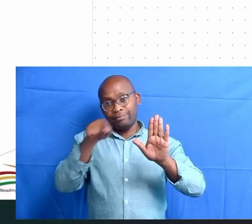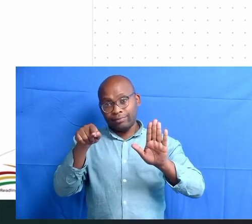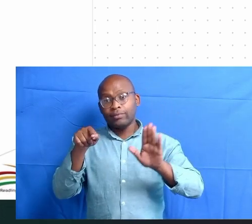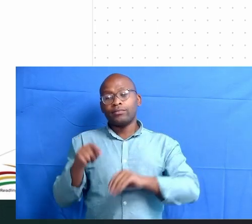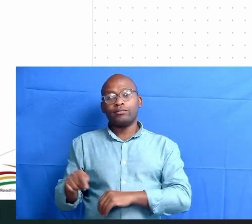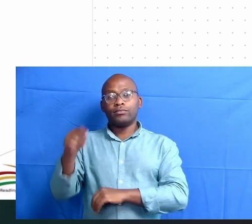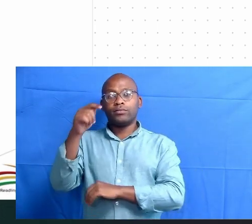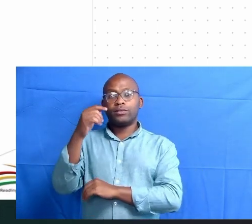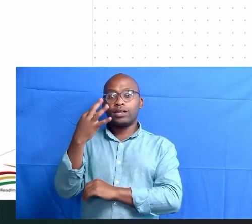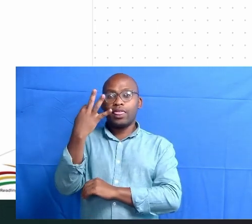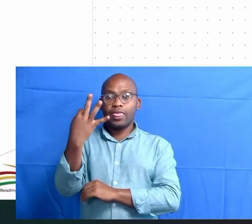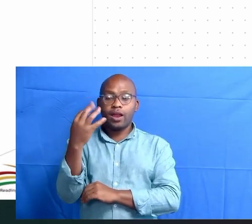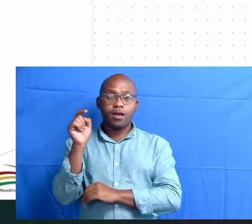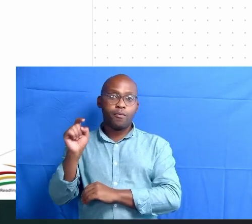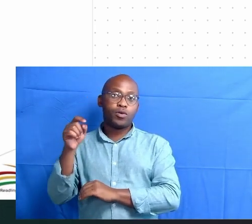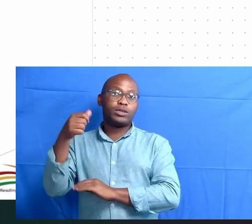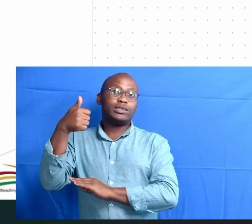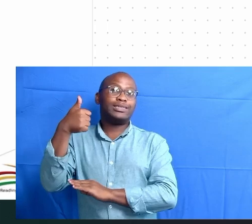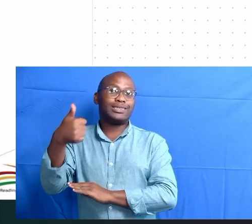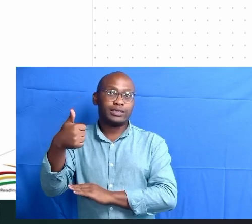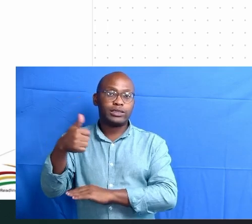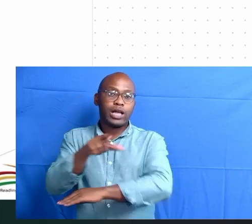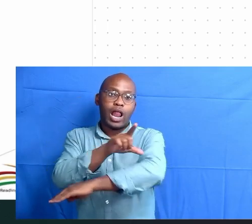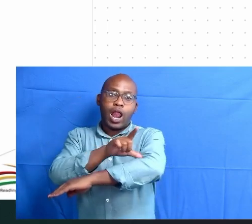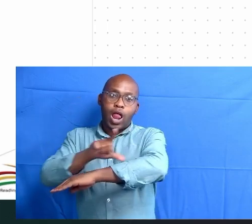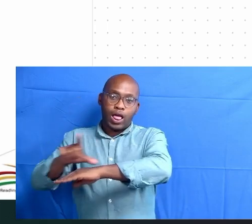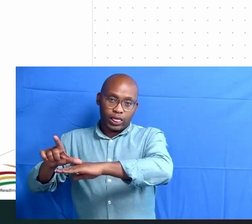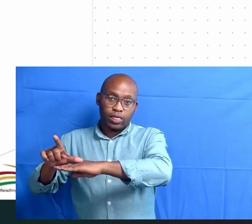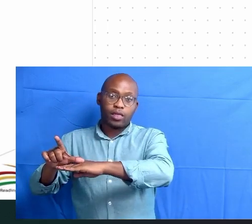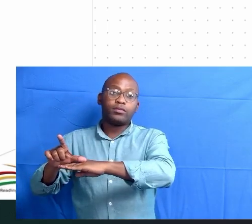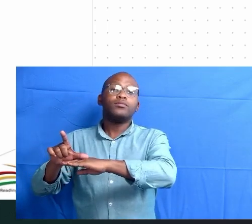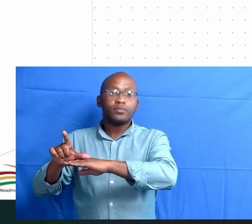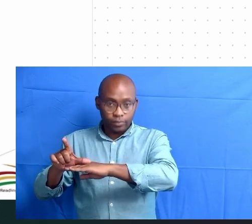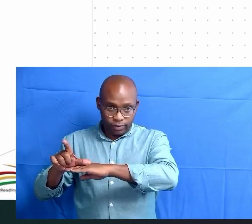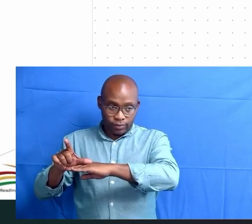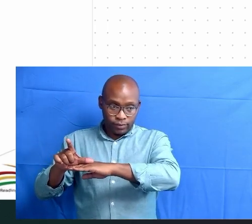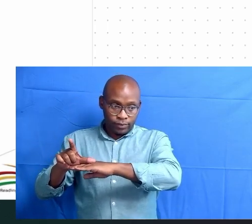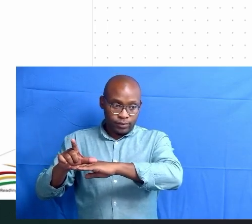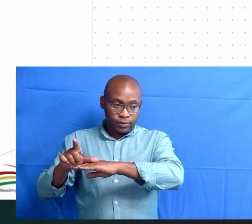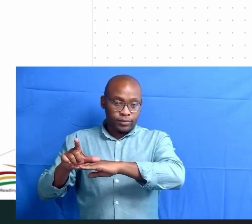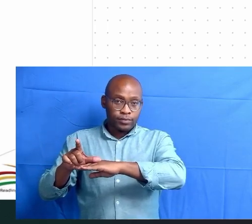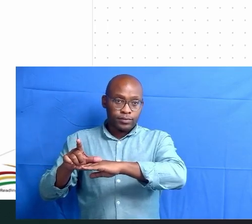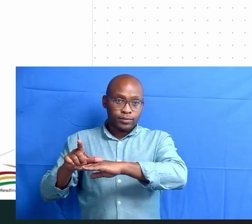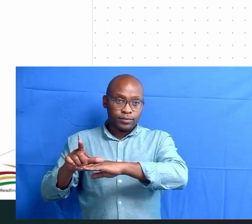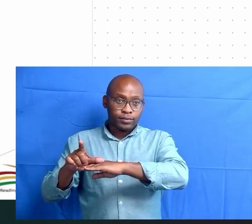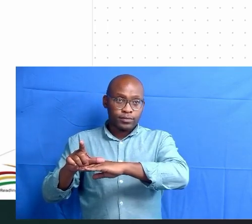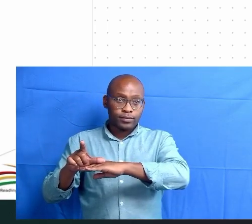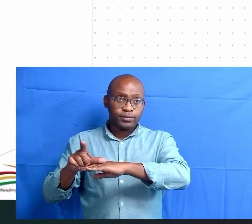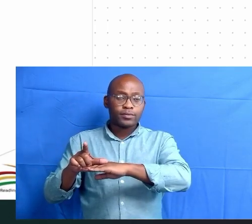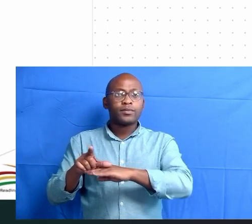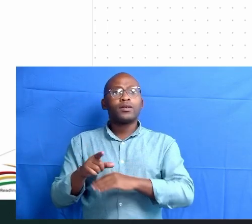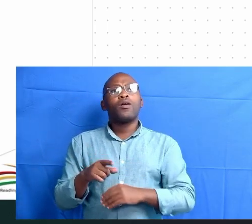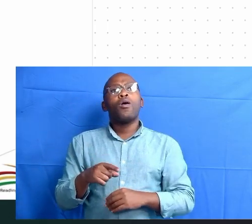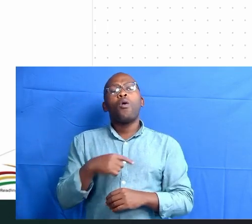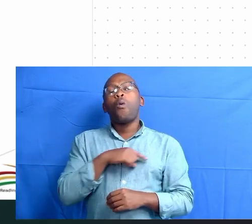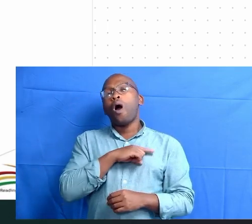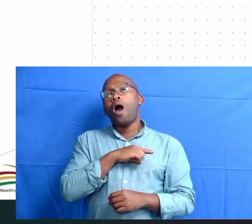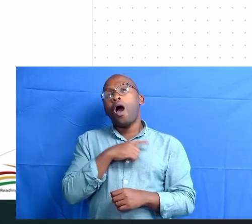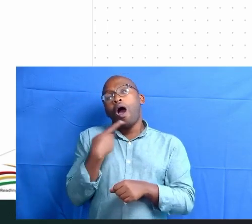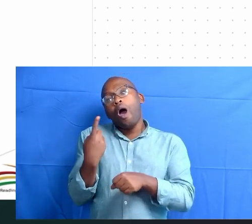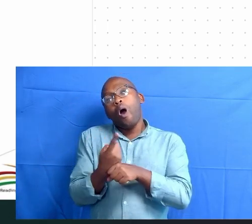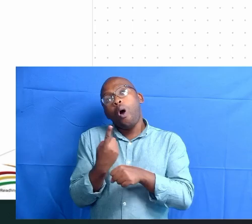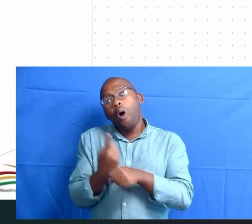be the width and 3,6 is the length. Now, the length is always becomes the biggest side